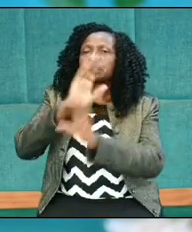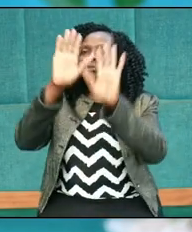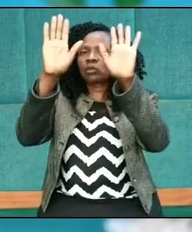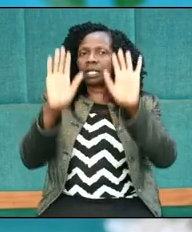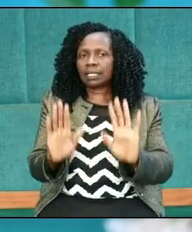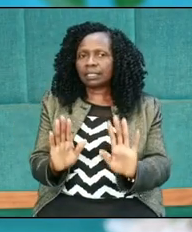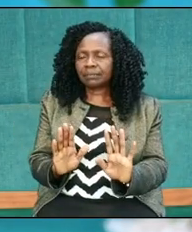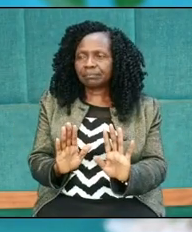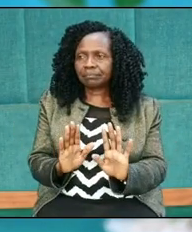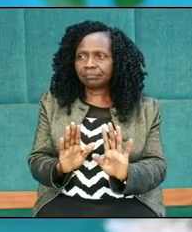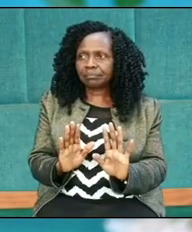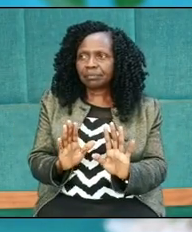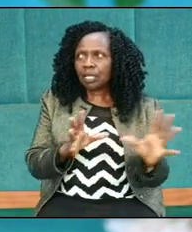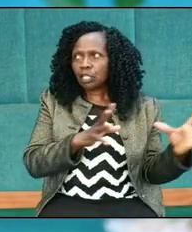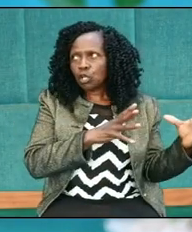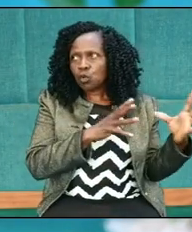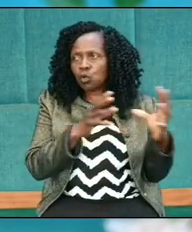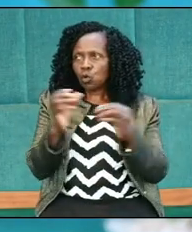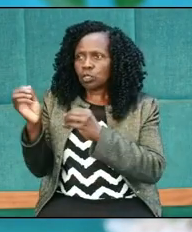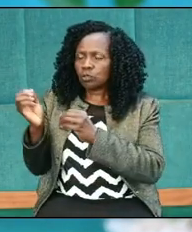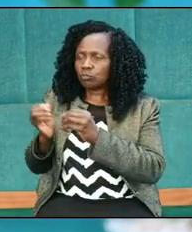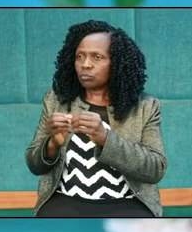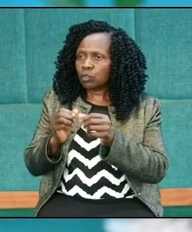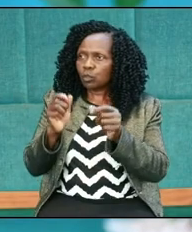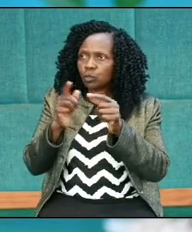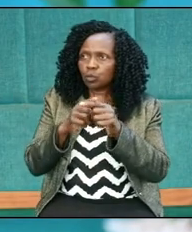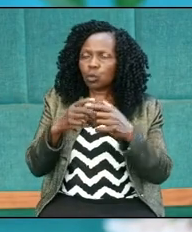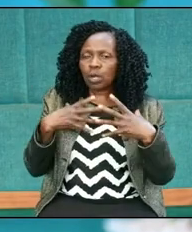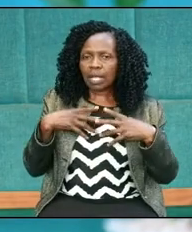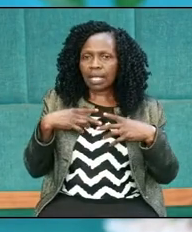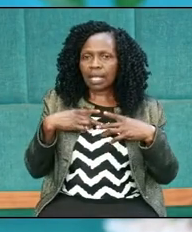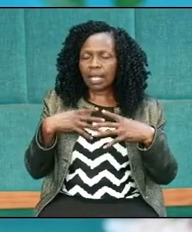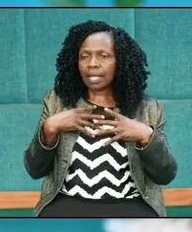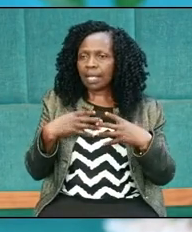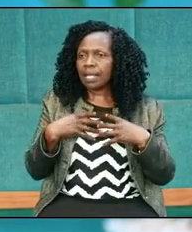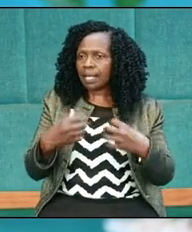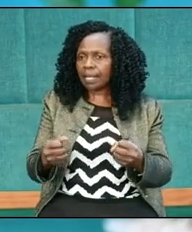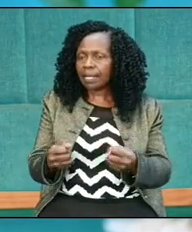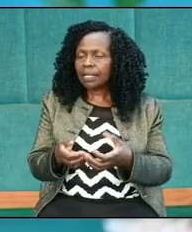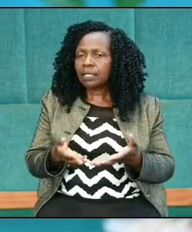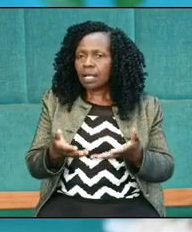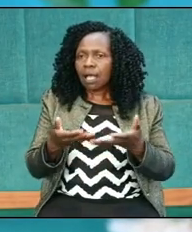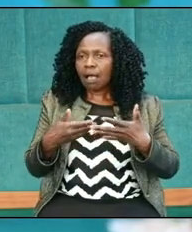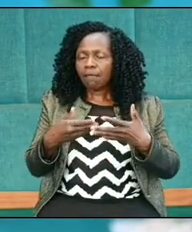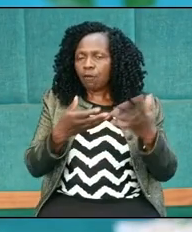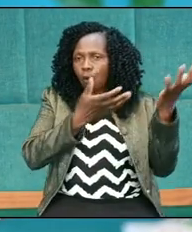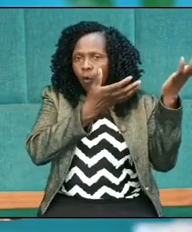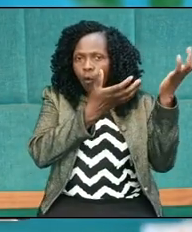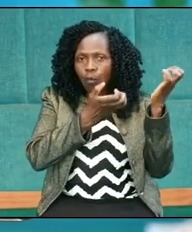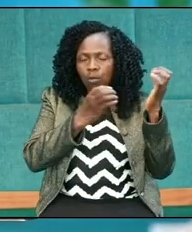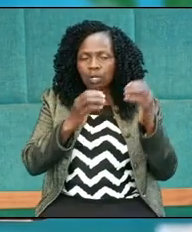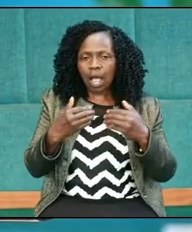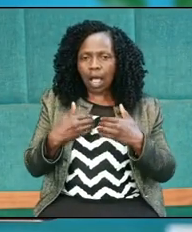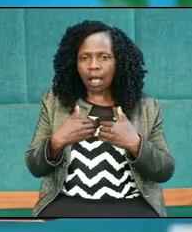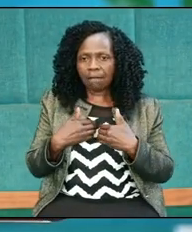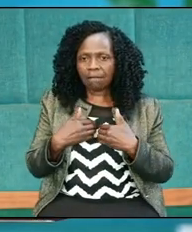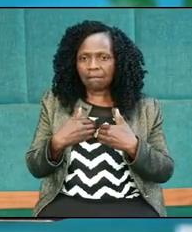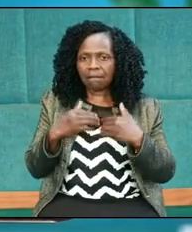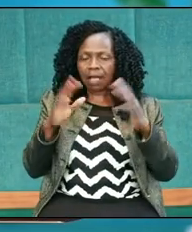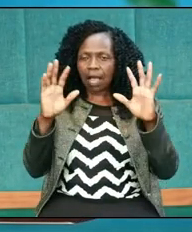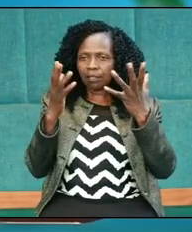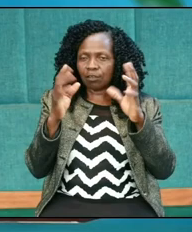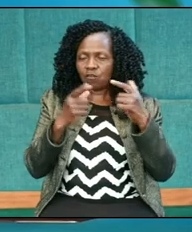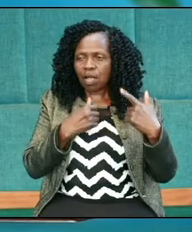course, it goes to a long way to give people hope, to have a cheerful heart, and